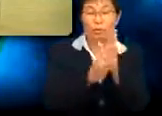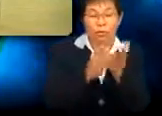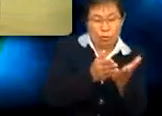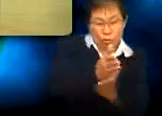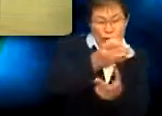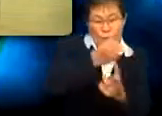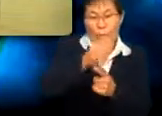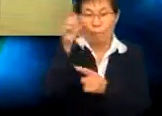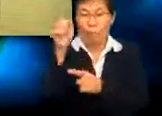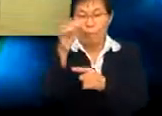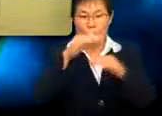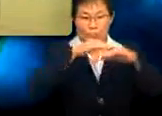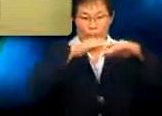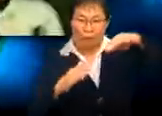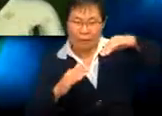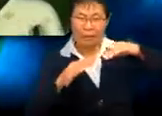or is it bent?